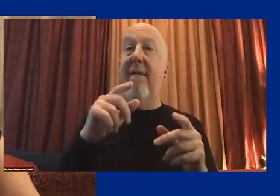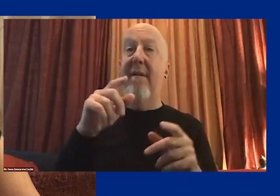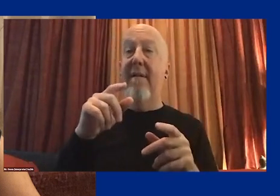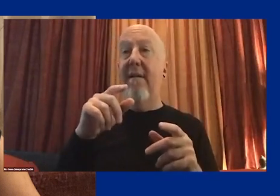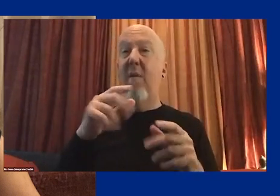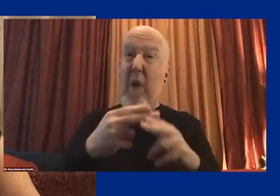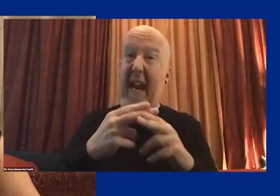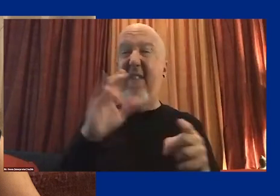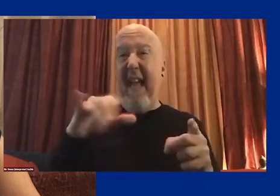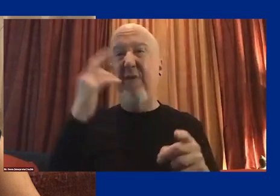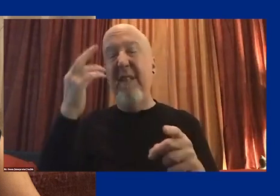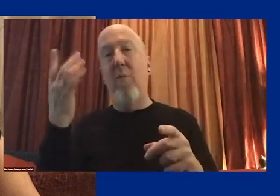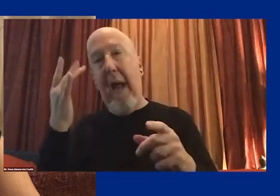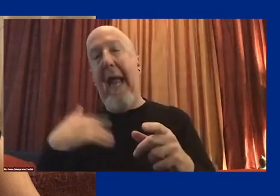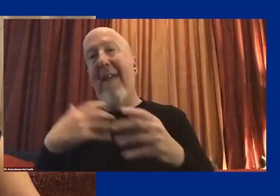of a disabling condition.